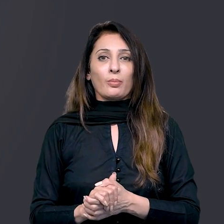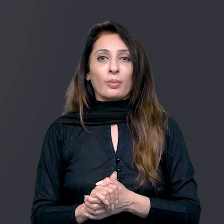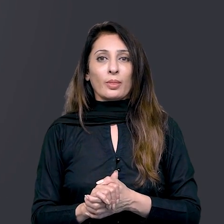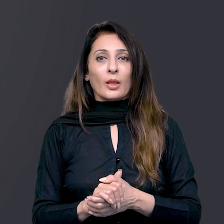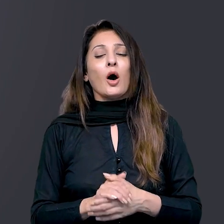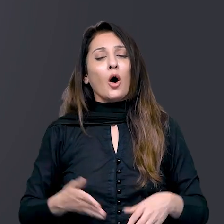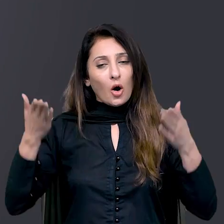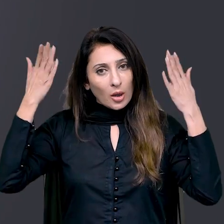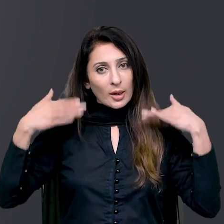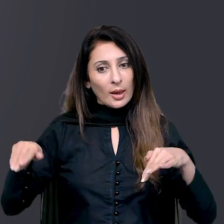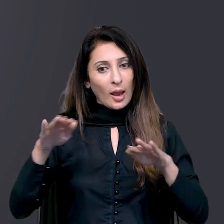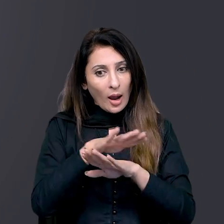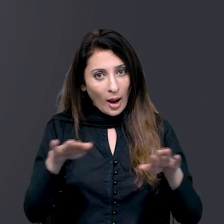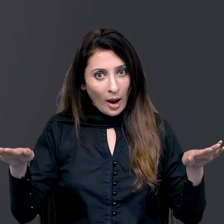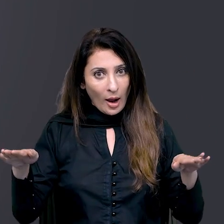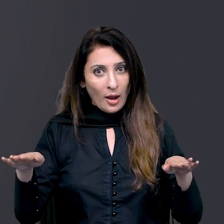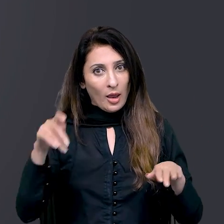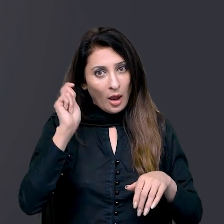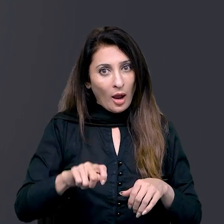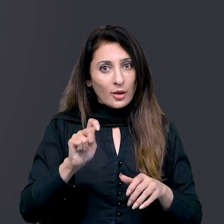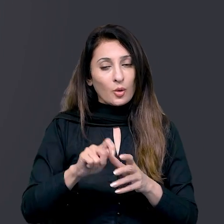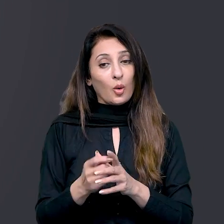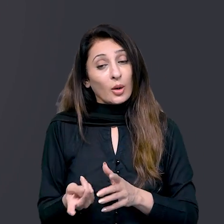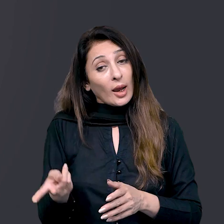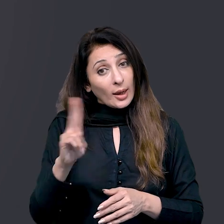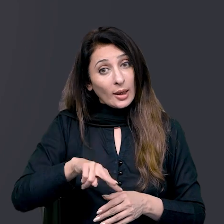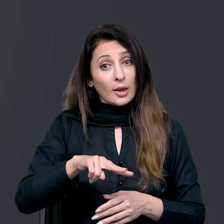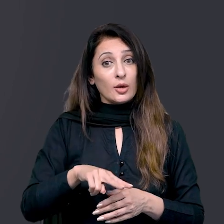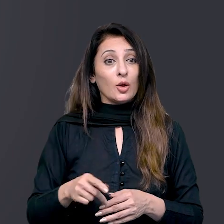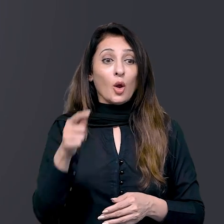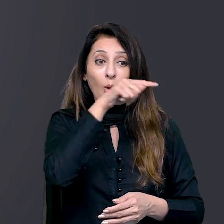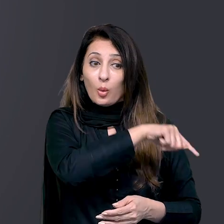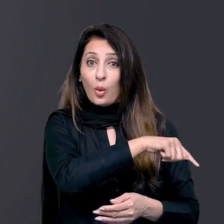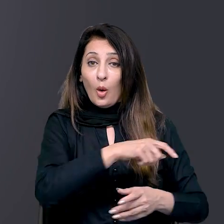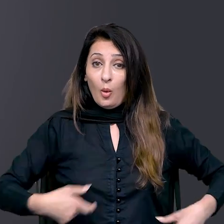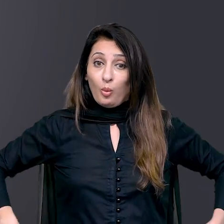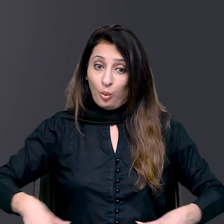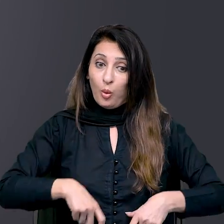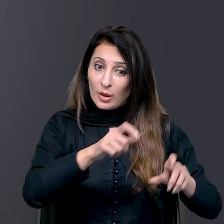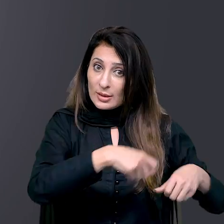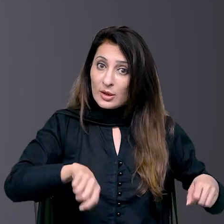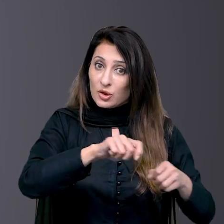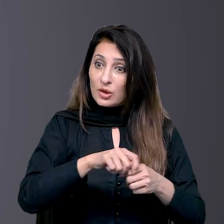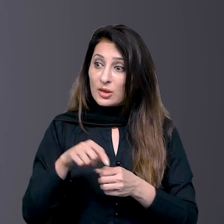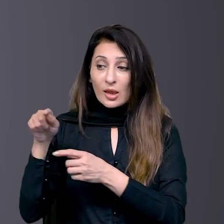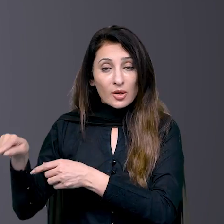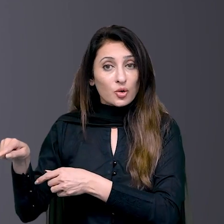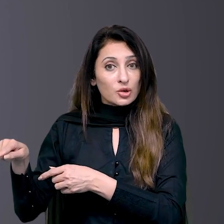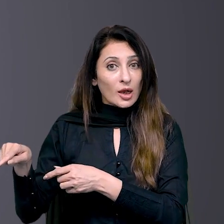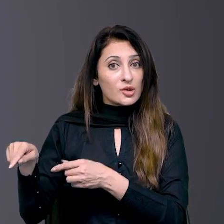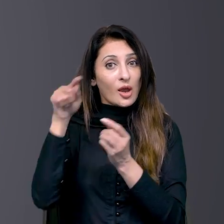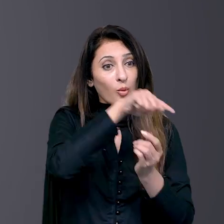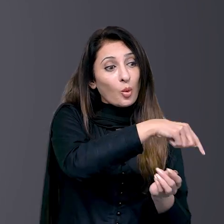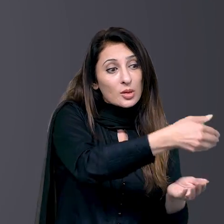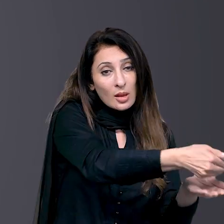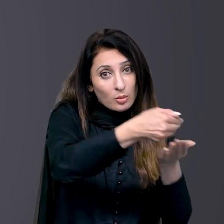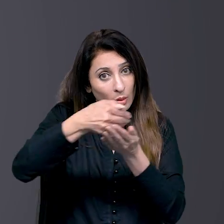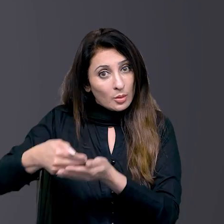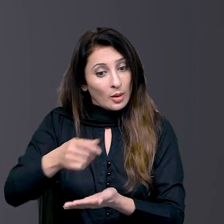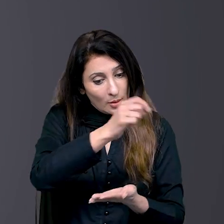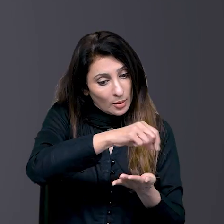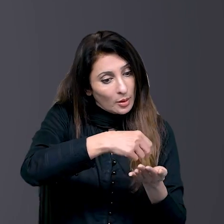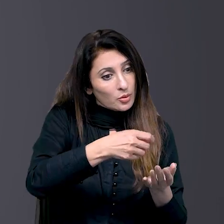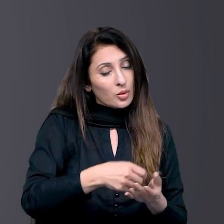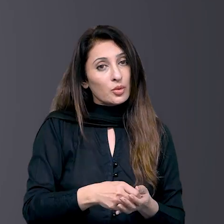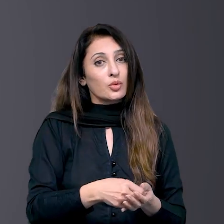the judge would again requisition comments from the concerned police station and police, and also